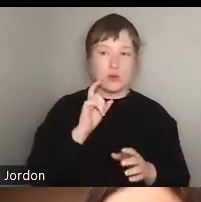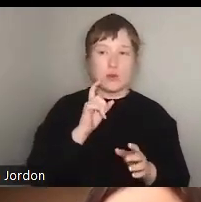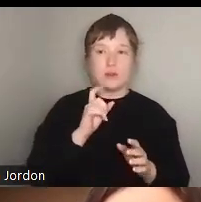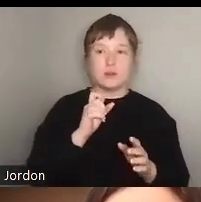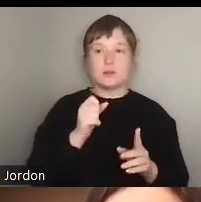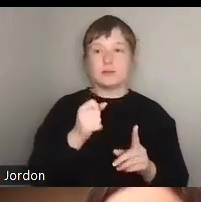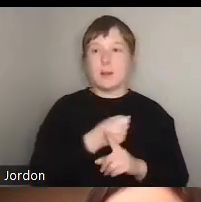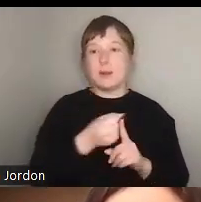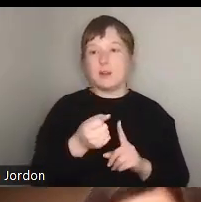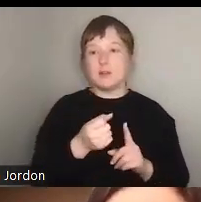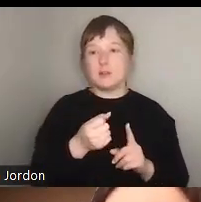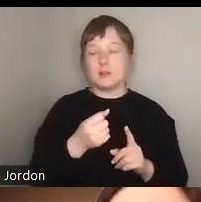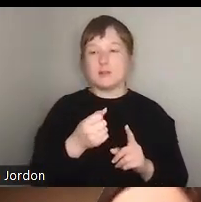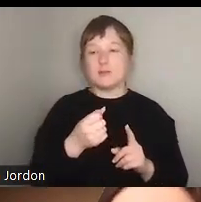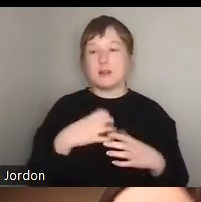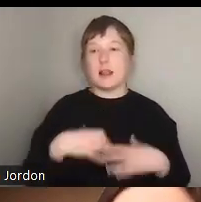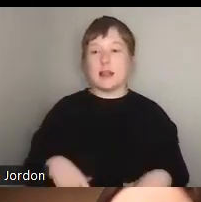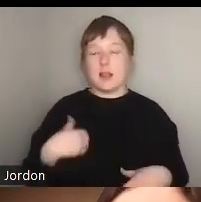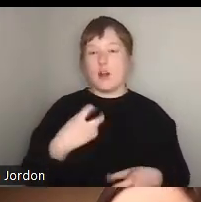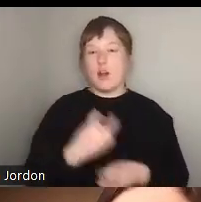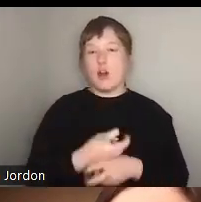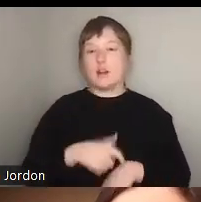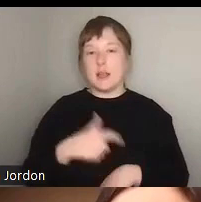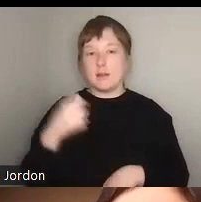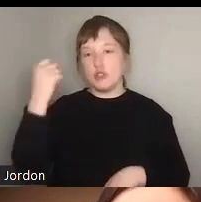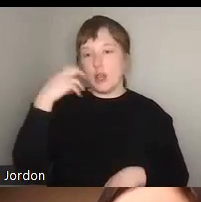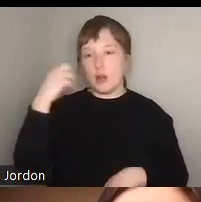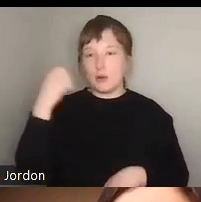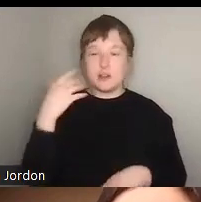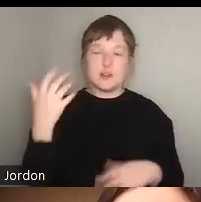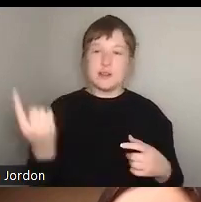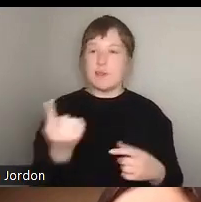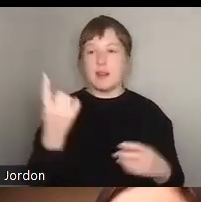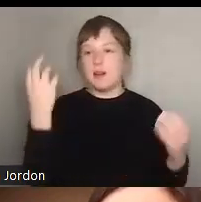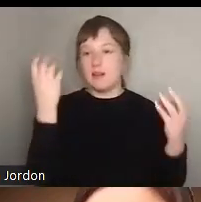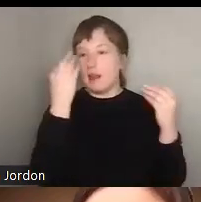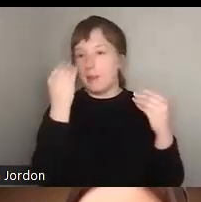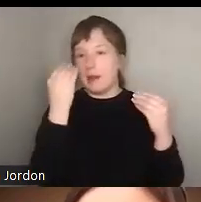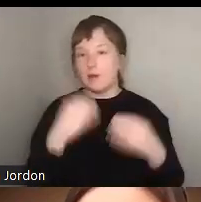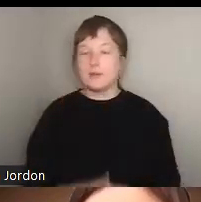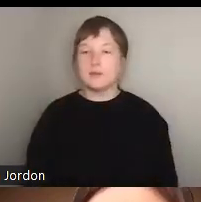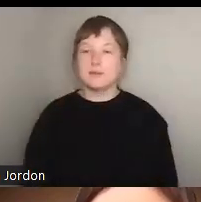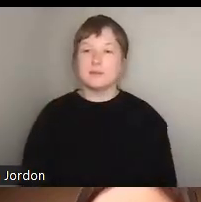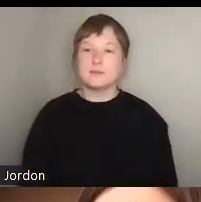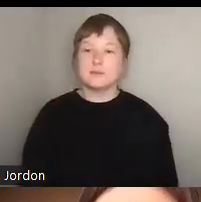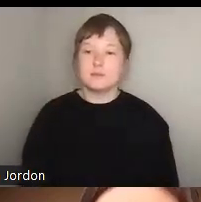a hard time showering, and just something for her to consider.